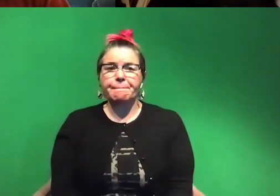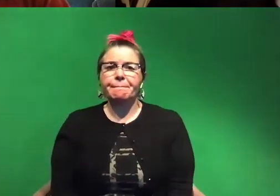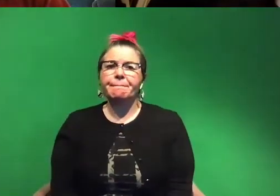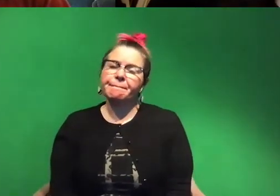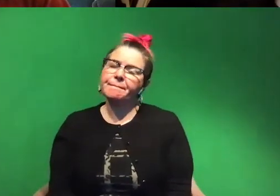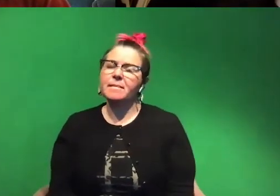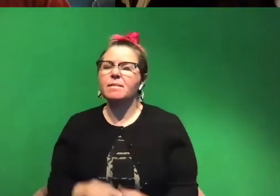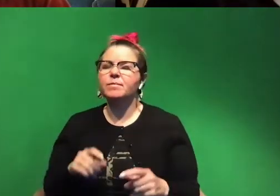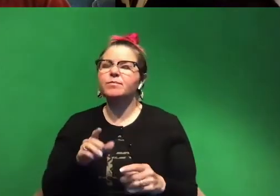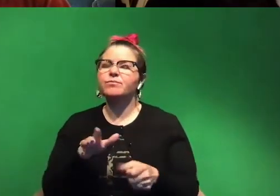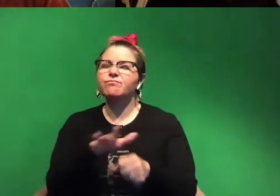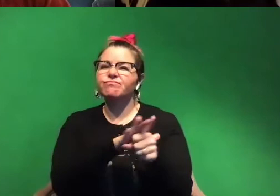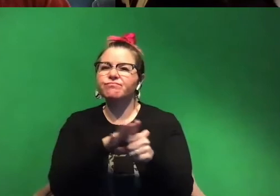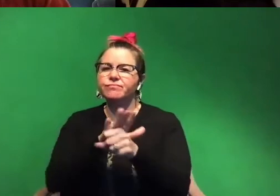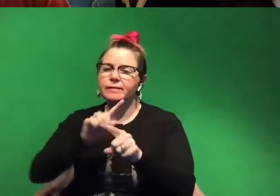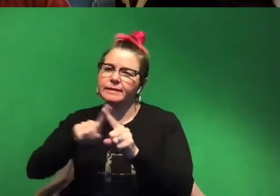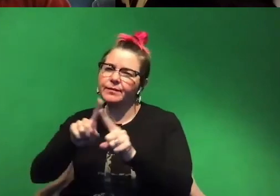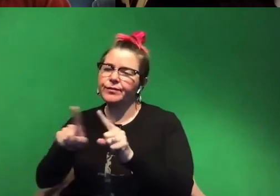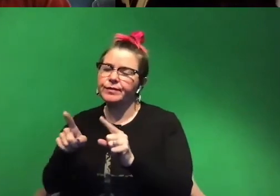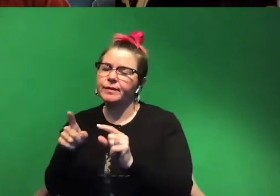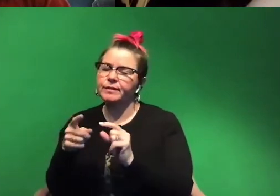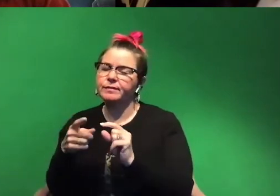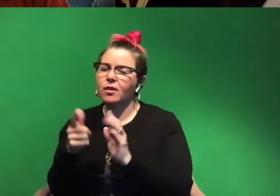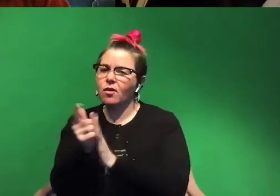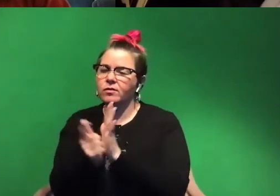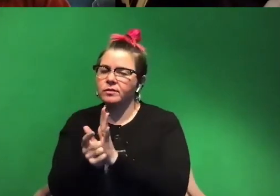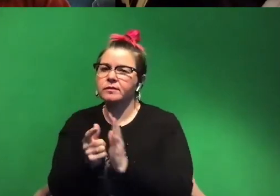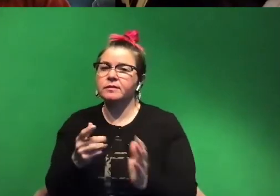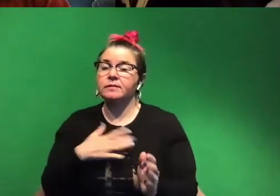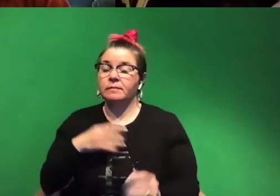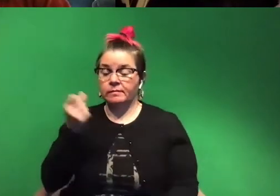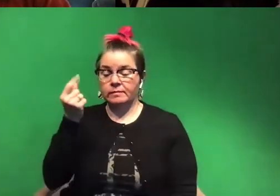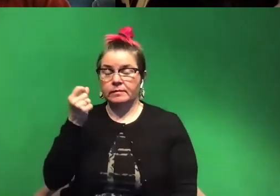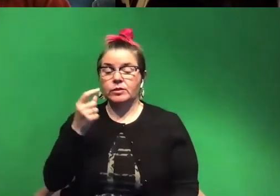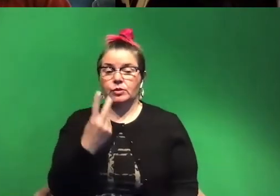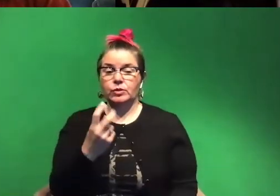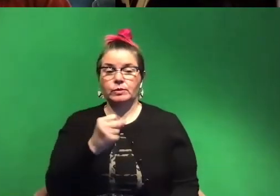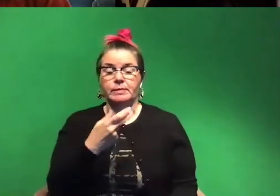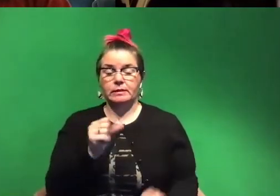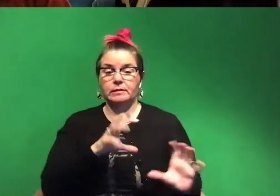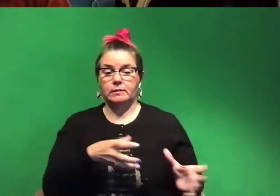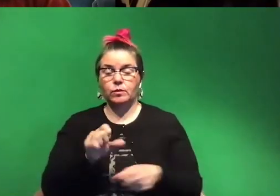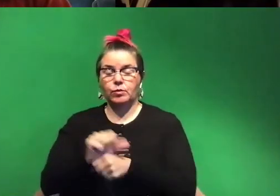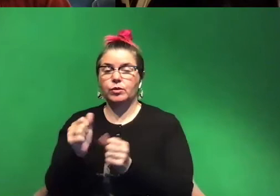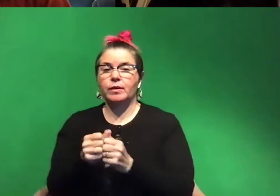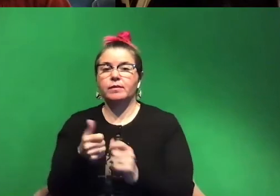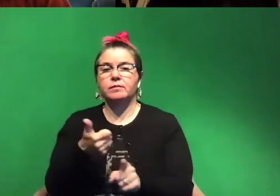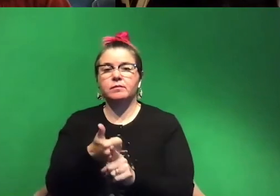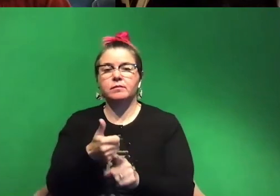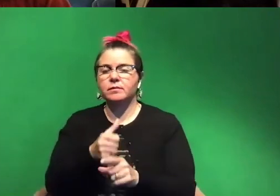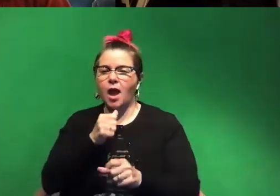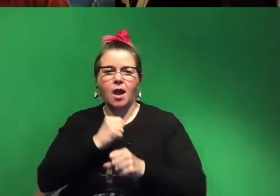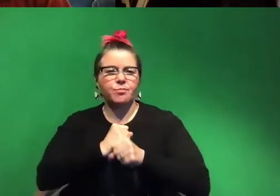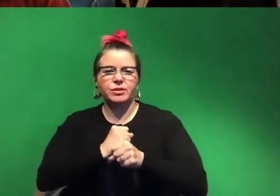differs regionally. Yeah, I'm from my understanding, the two species we worked with were not protected